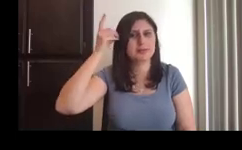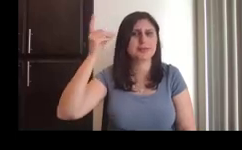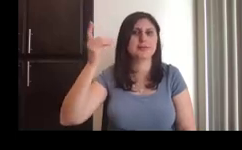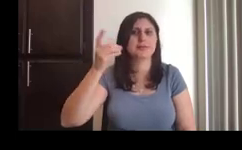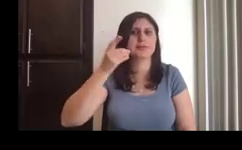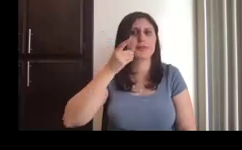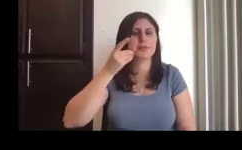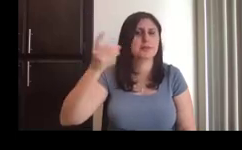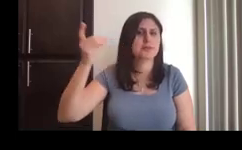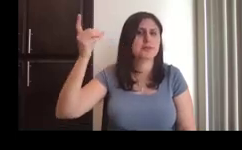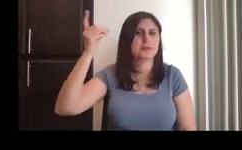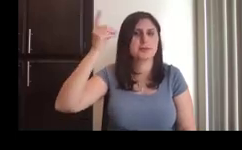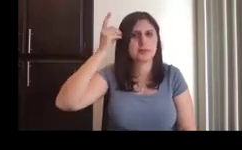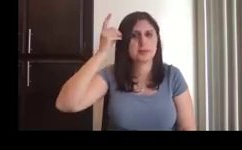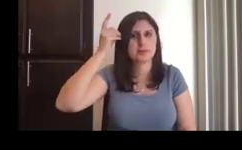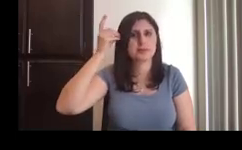dorm.